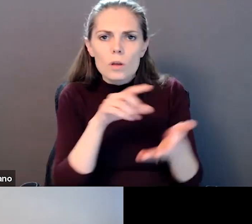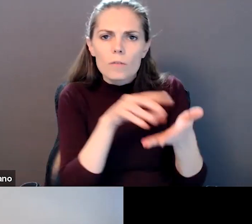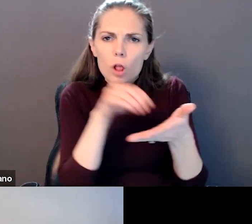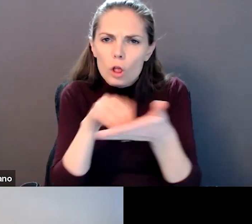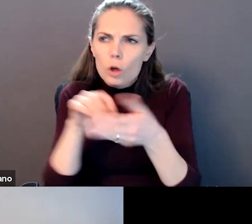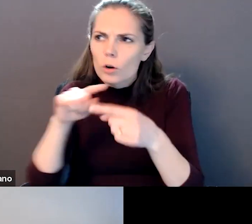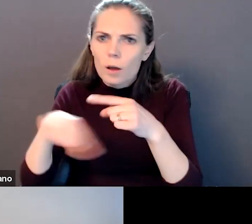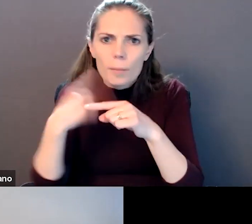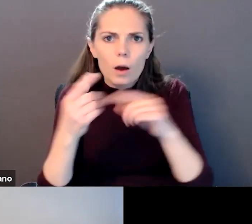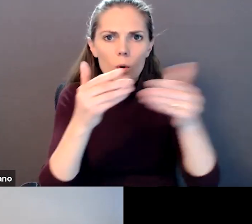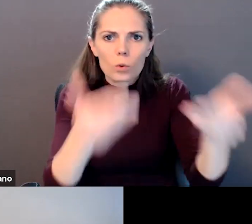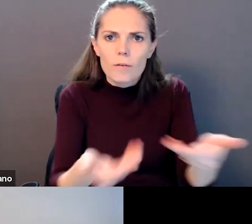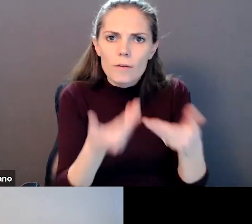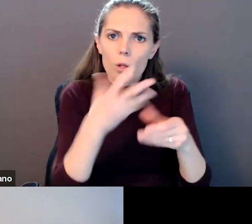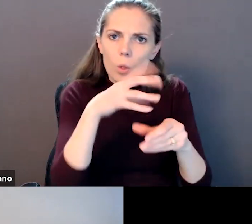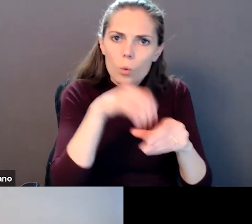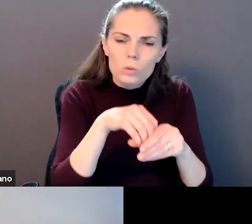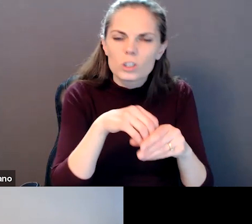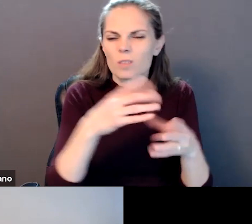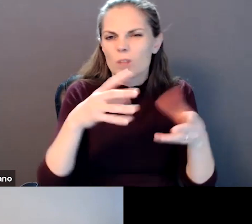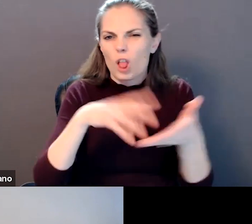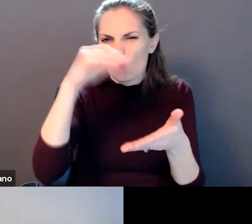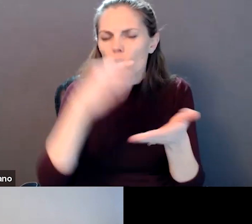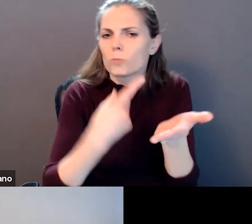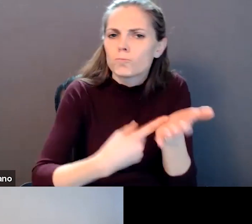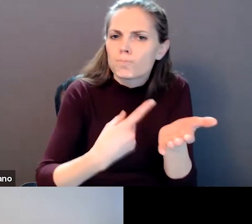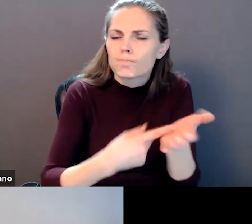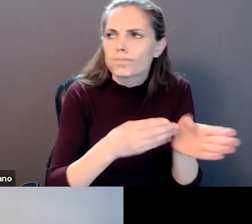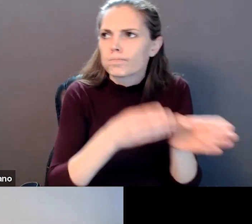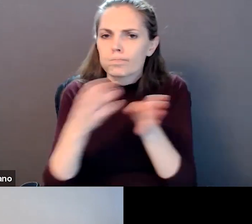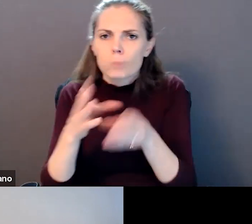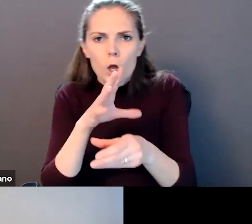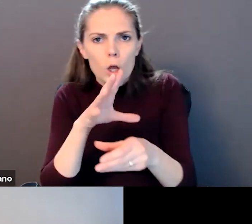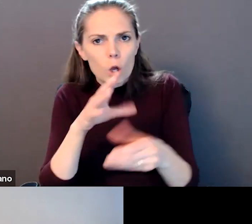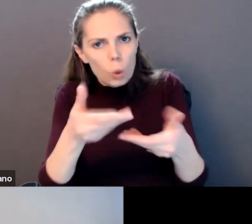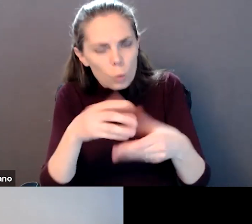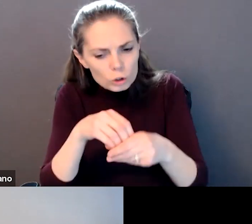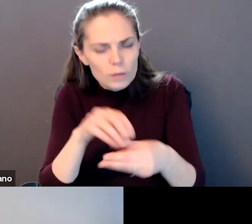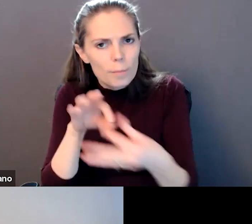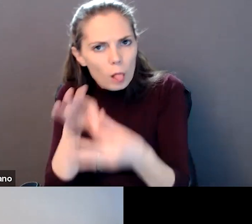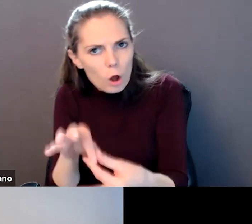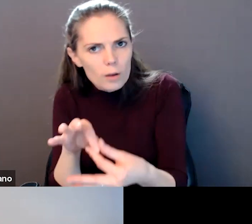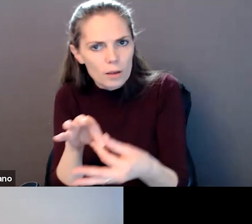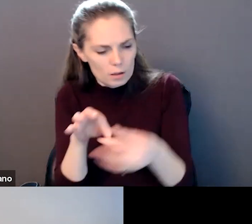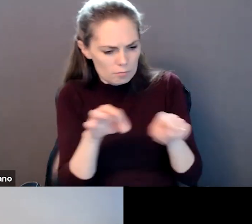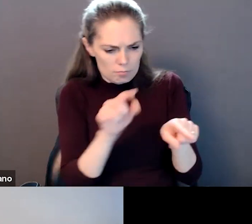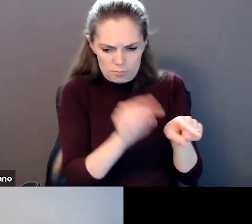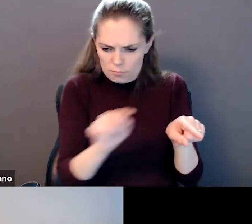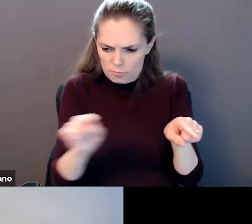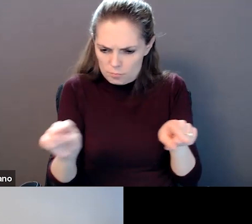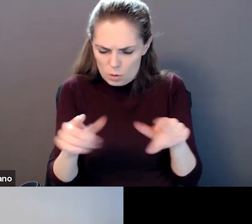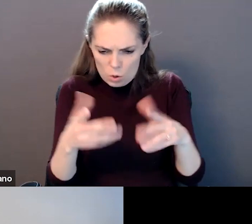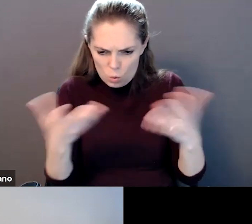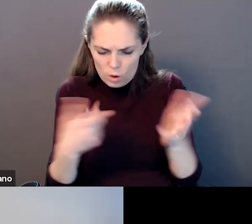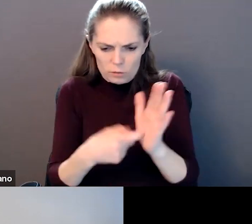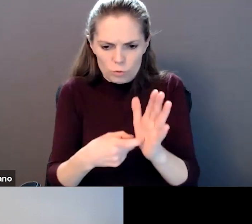and belonging, what they entail, what they require, what's getting in the way,